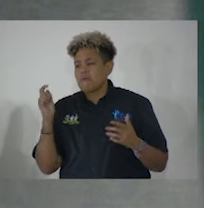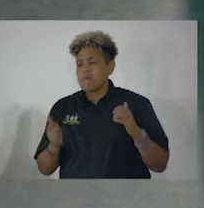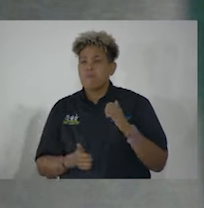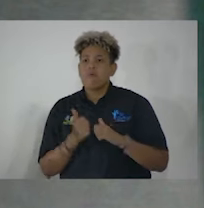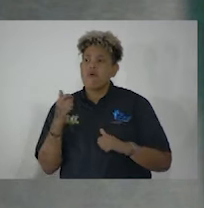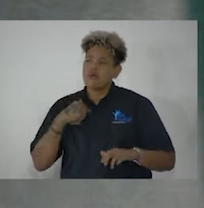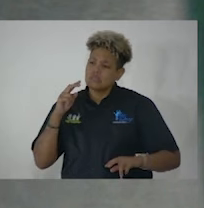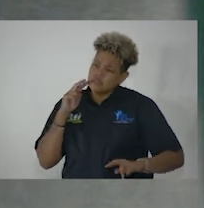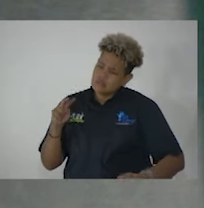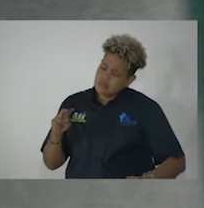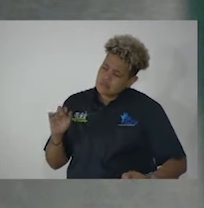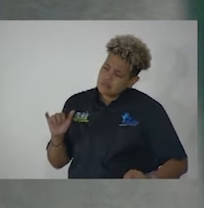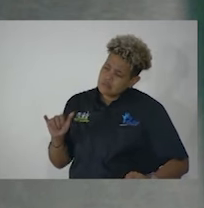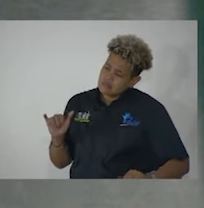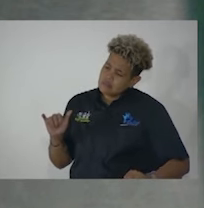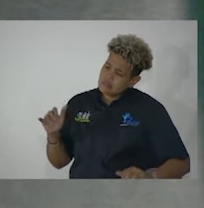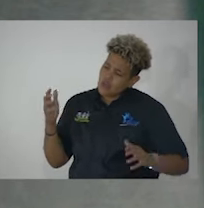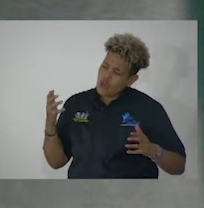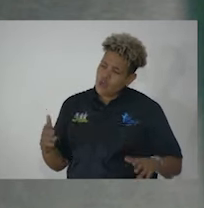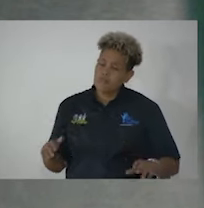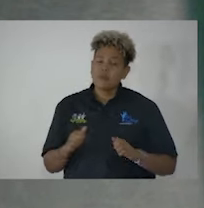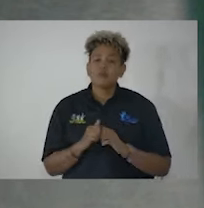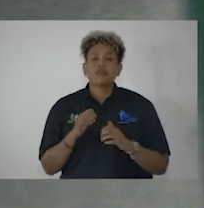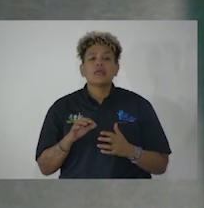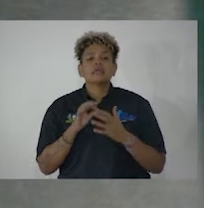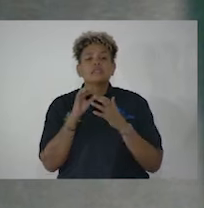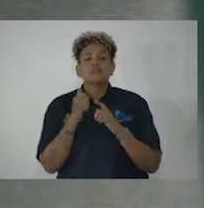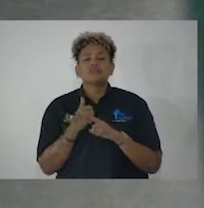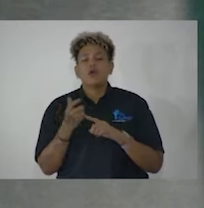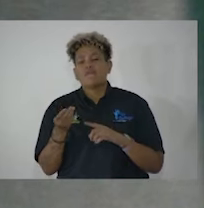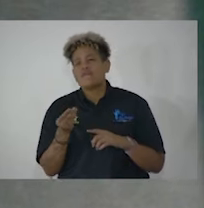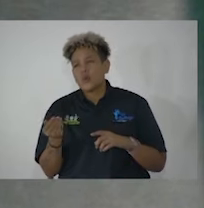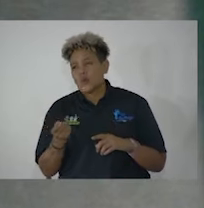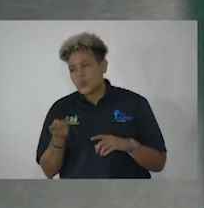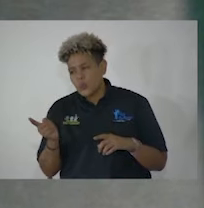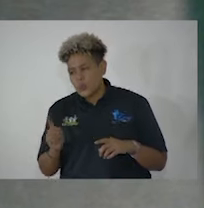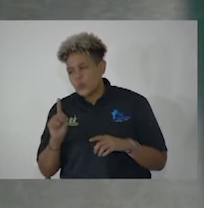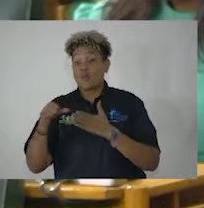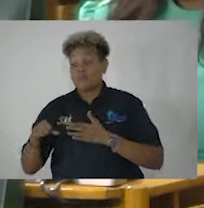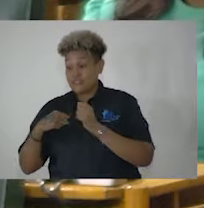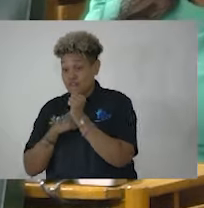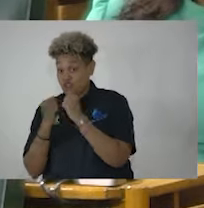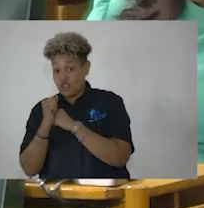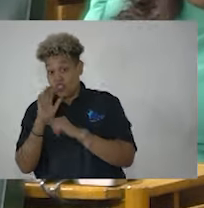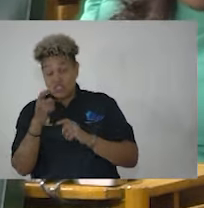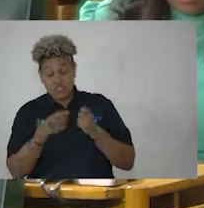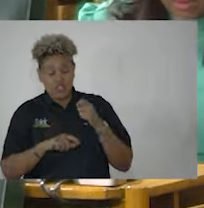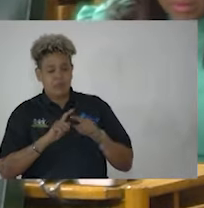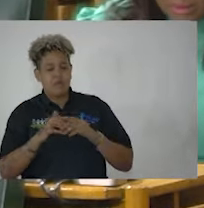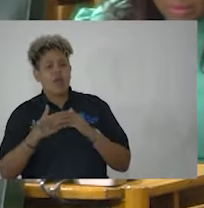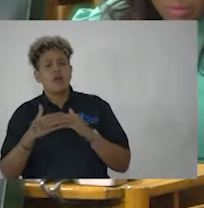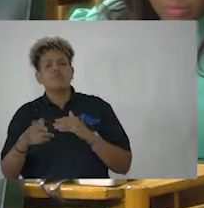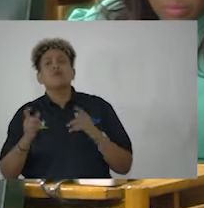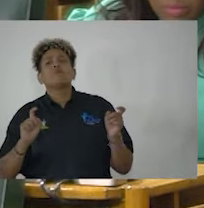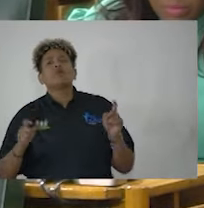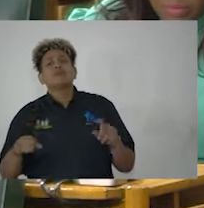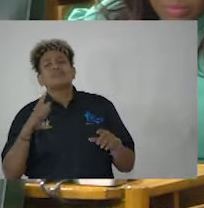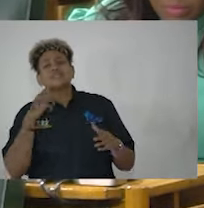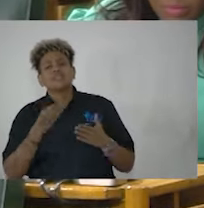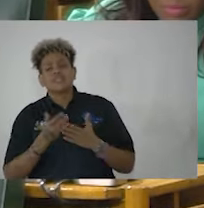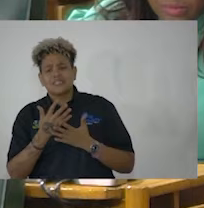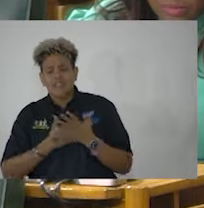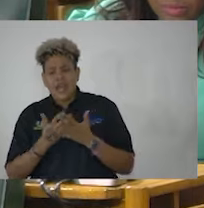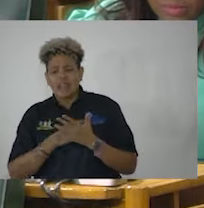most part complete, with the exception of a few entities. But after dealing with the salaries